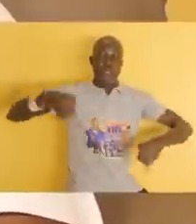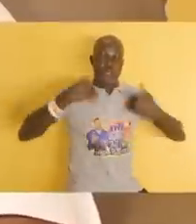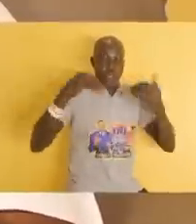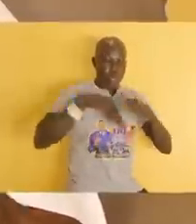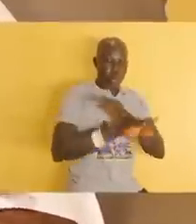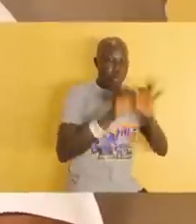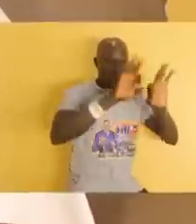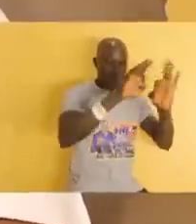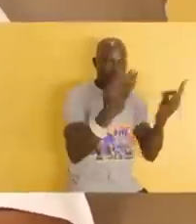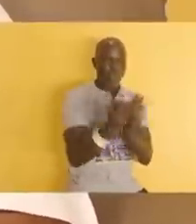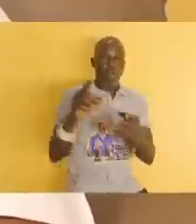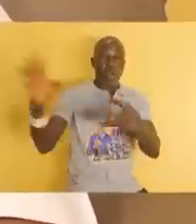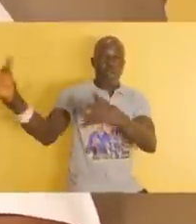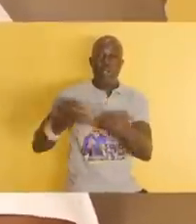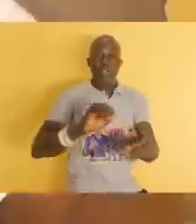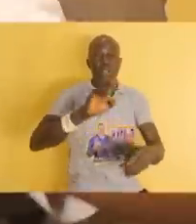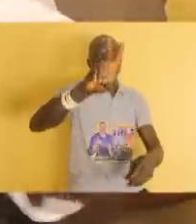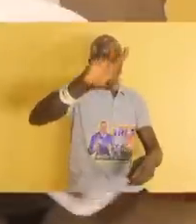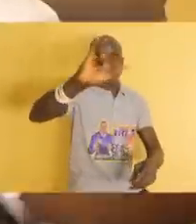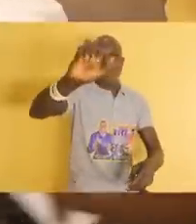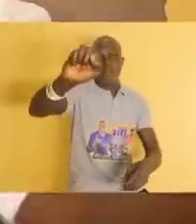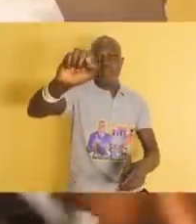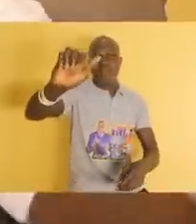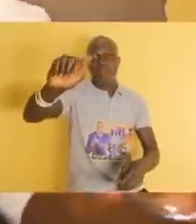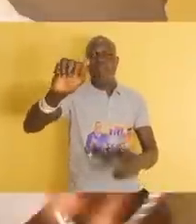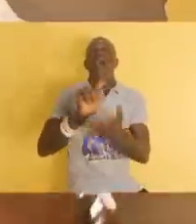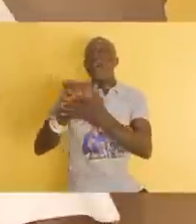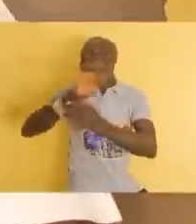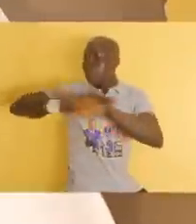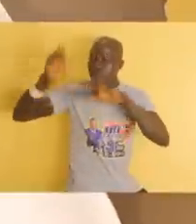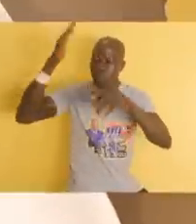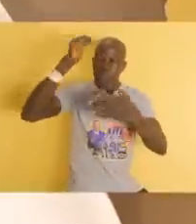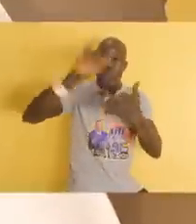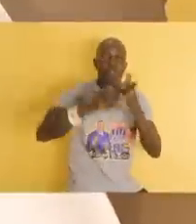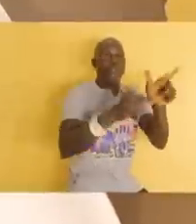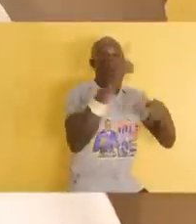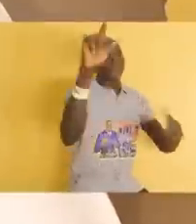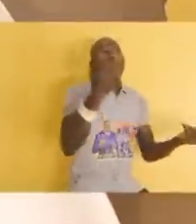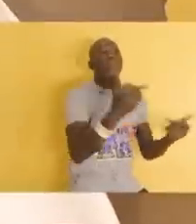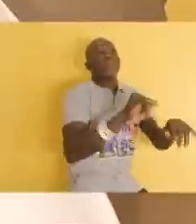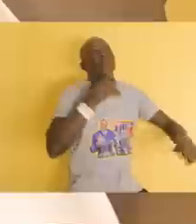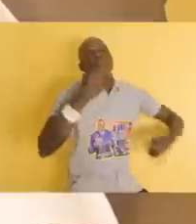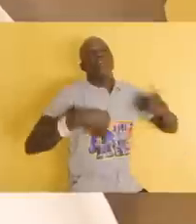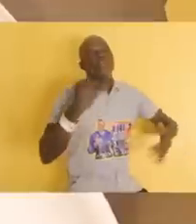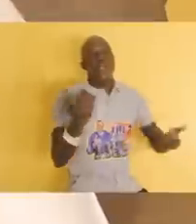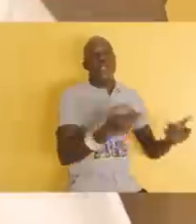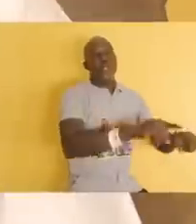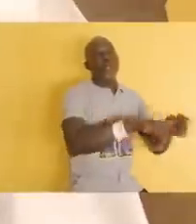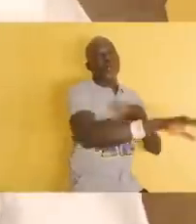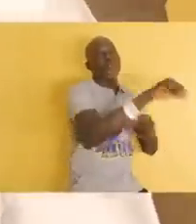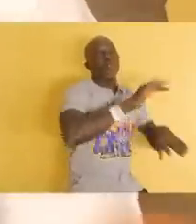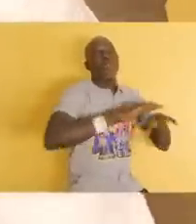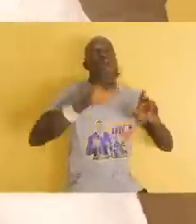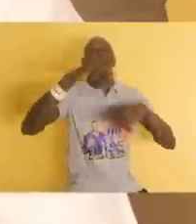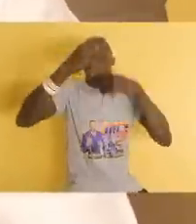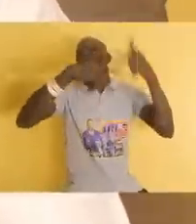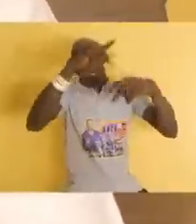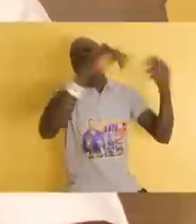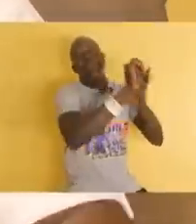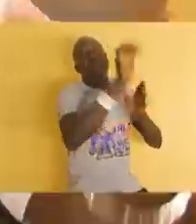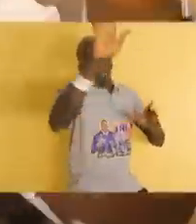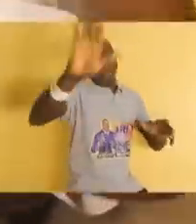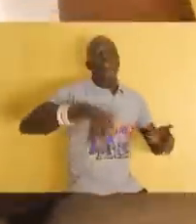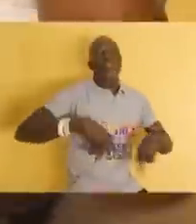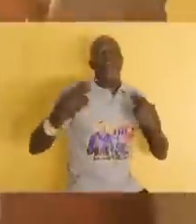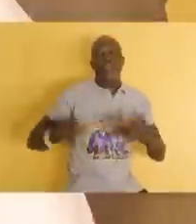that comes to your family. A bed, Bafisa. Or your brother. You, your sister, and you're that girl of joy that is a man. So tell her. I prophesy. I, your